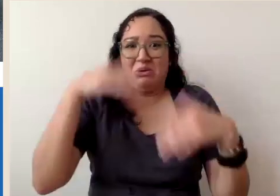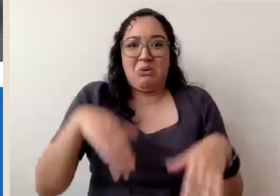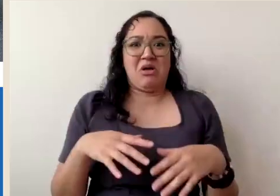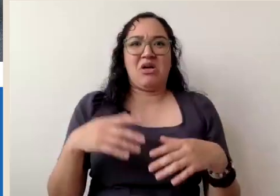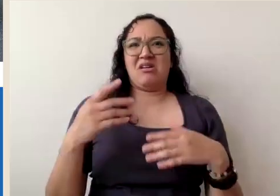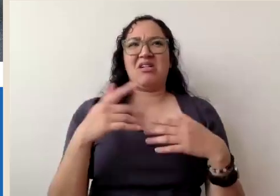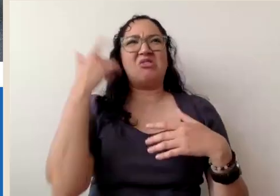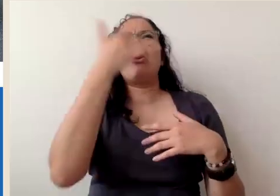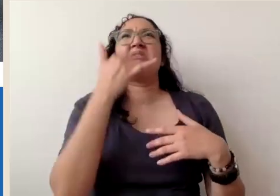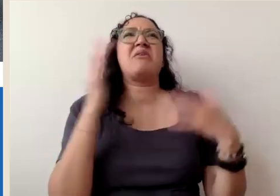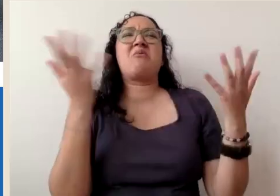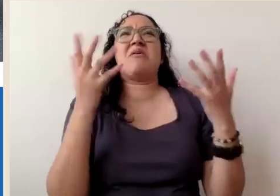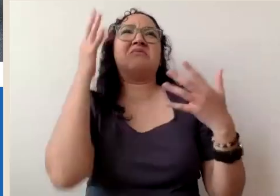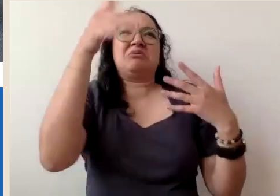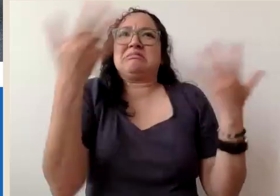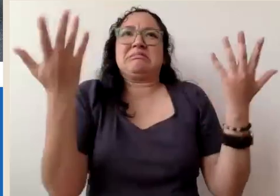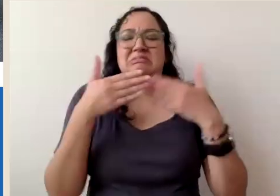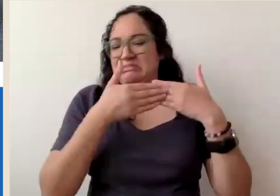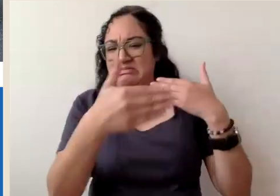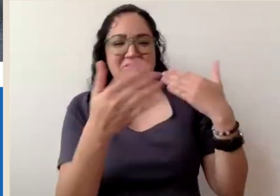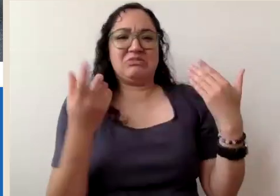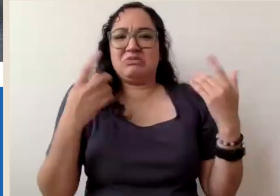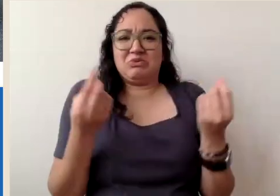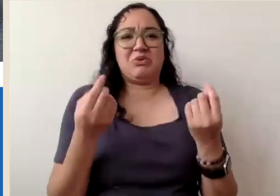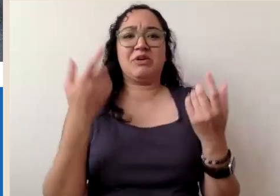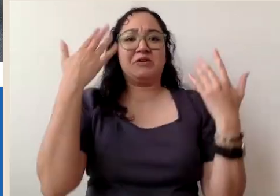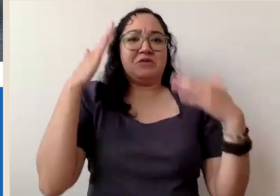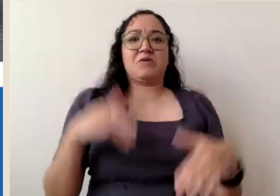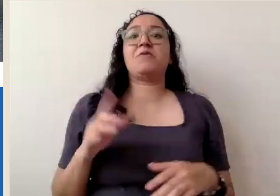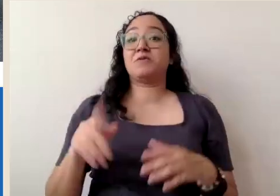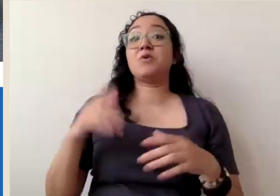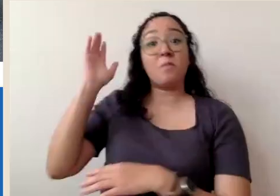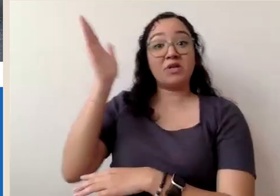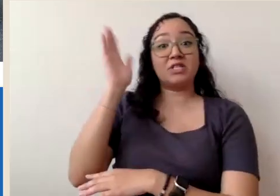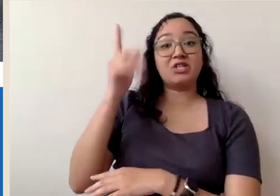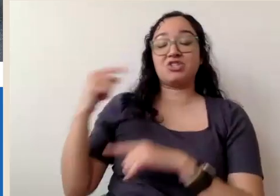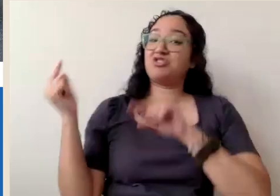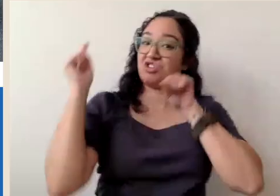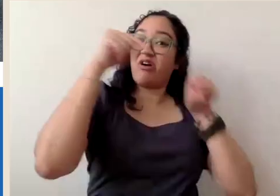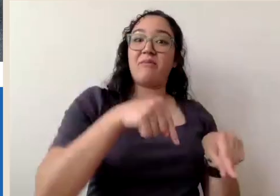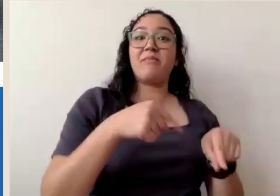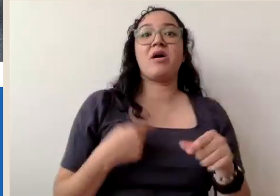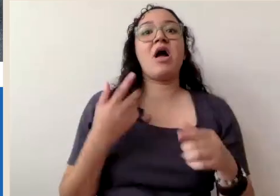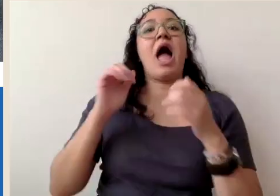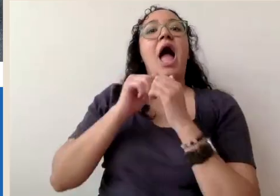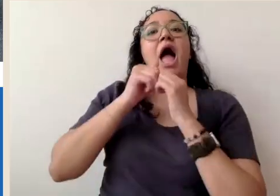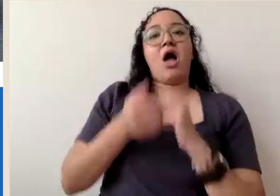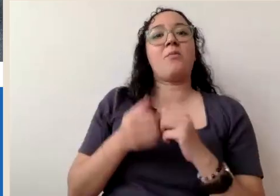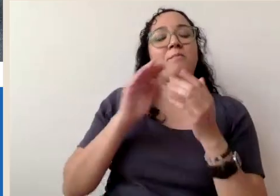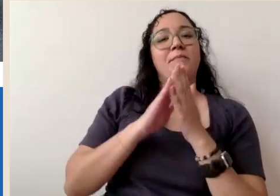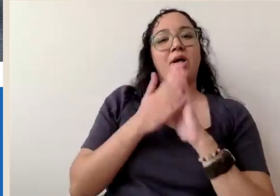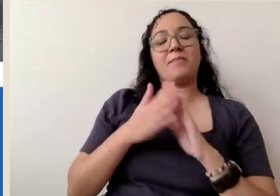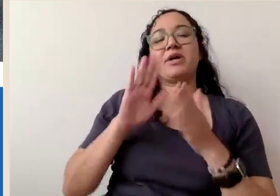move forward until she actually attended a presentation that we delivered about this program in terms of being an interpreter. And